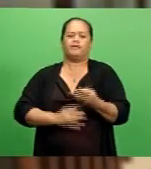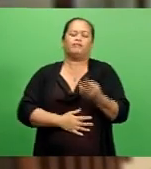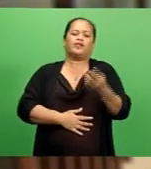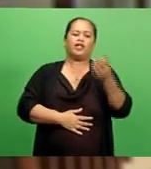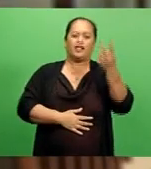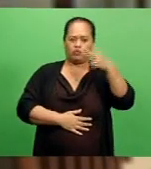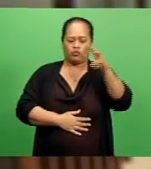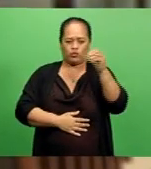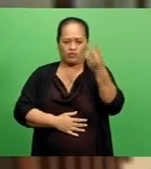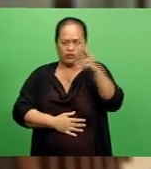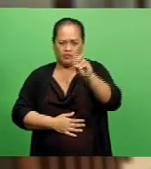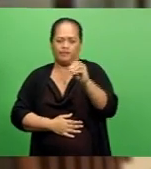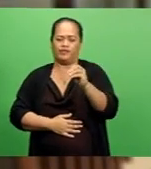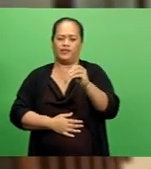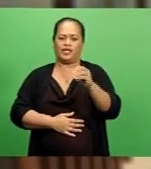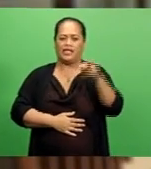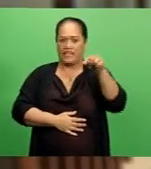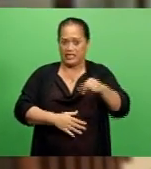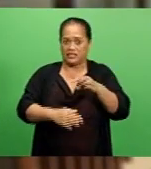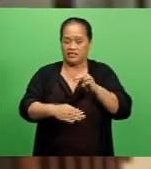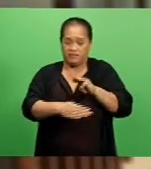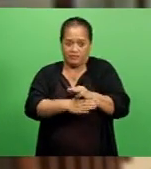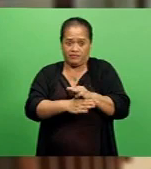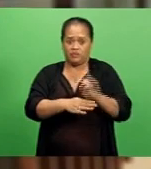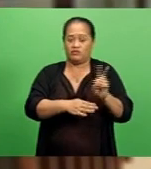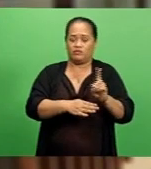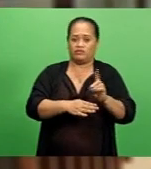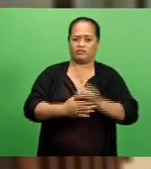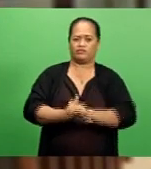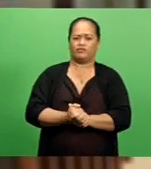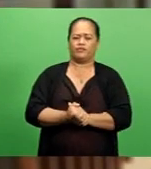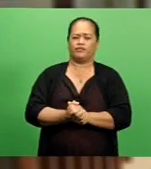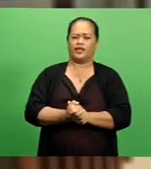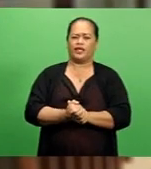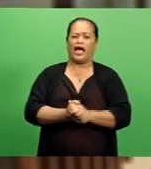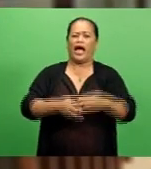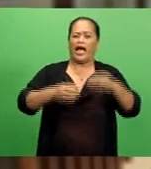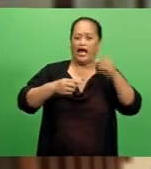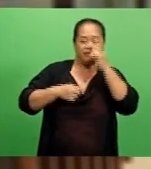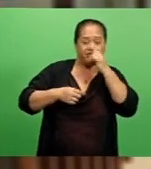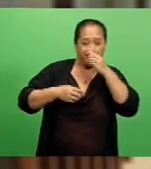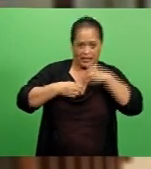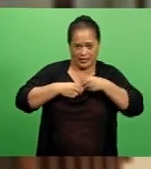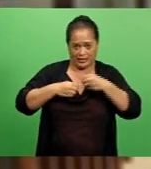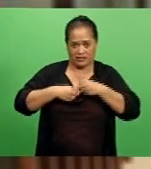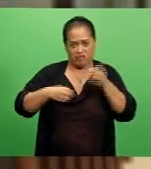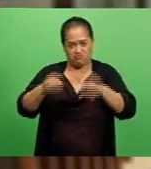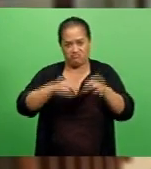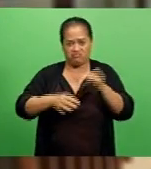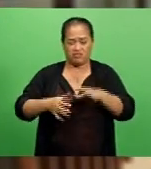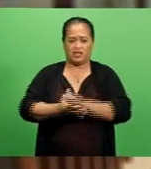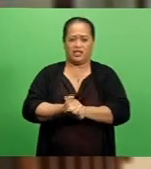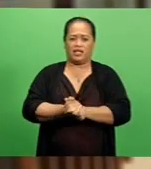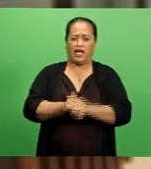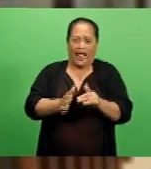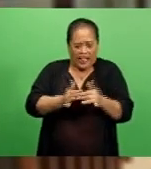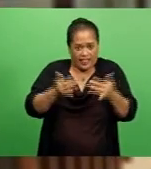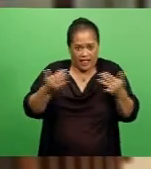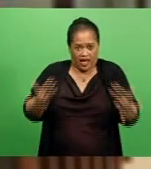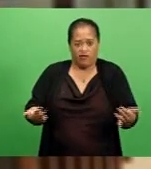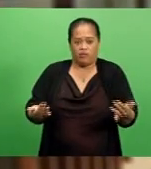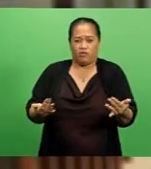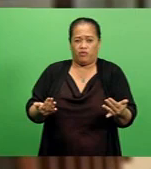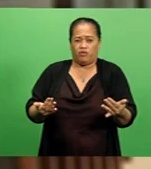amid expectations of US fiscal stimulus. Investors now await non-farm payrolls later tonight for clues on